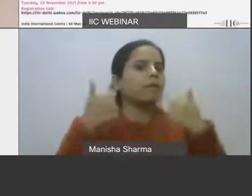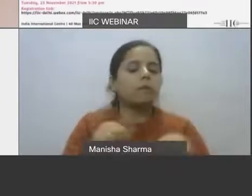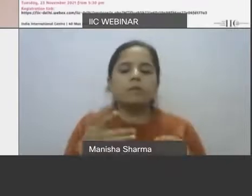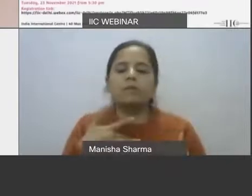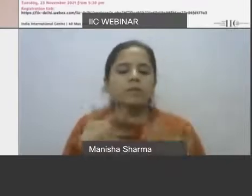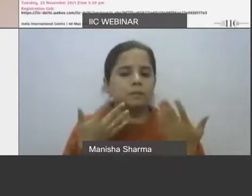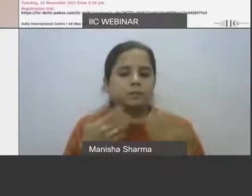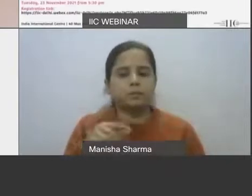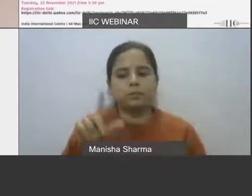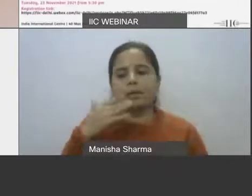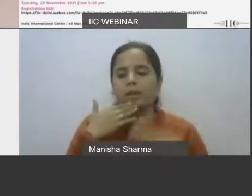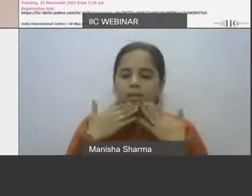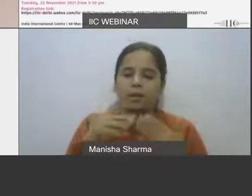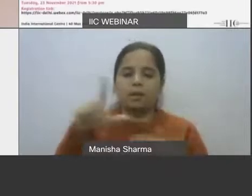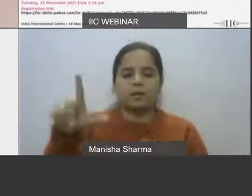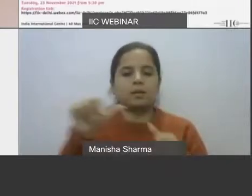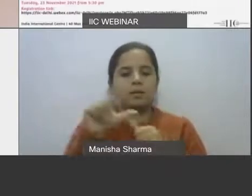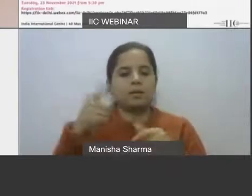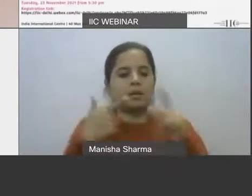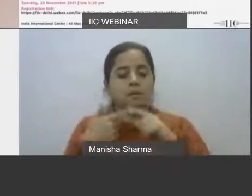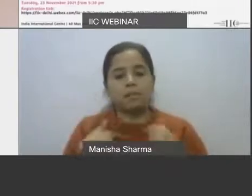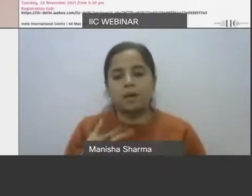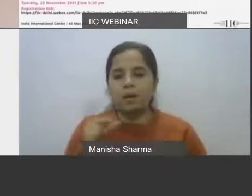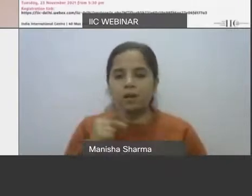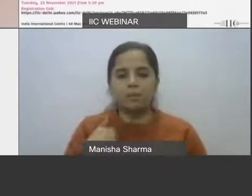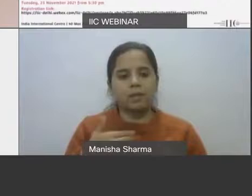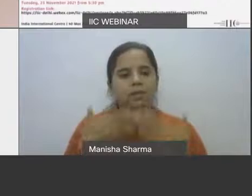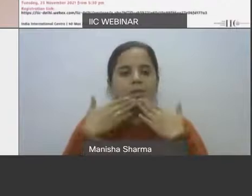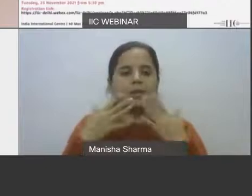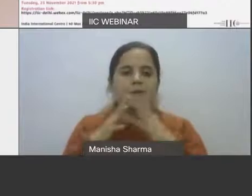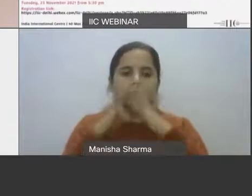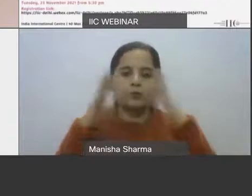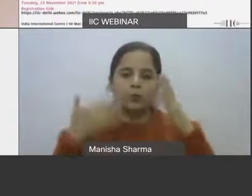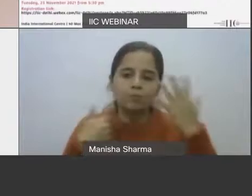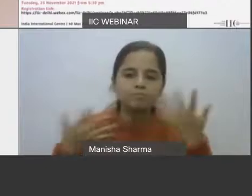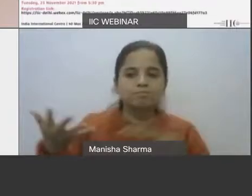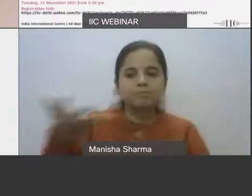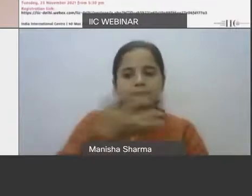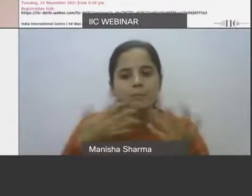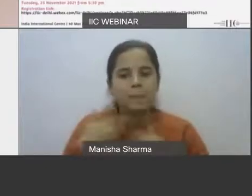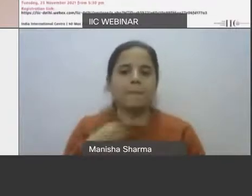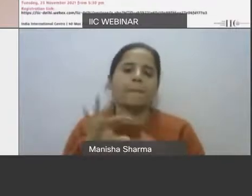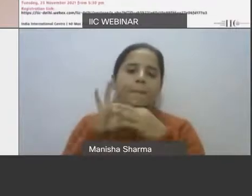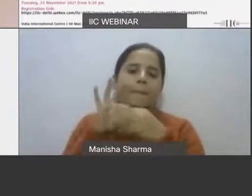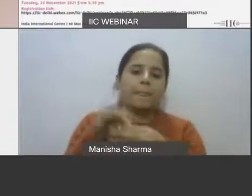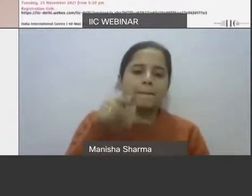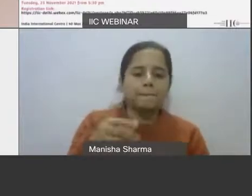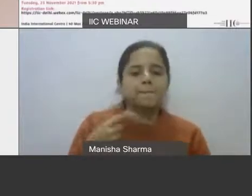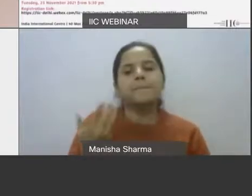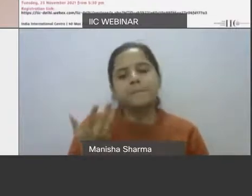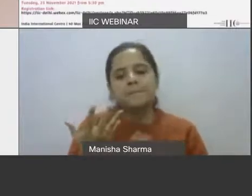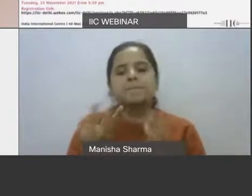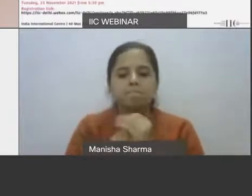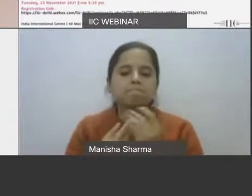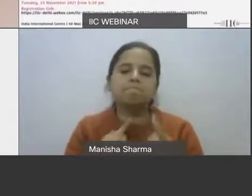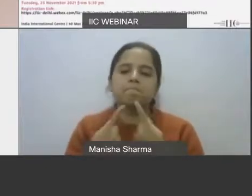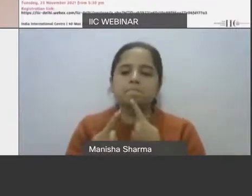Thanks, Lalit. And again, I'm very glad to share this panel with Mohsin and you.